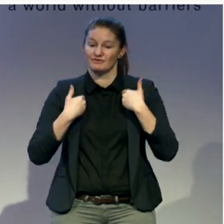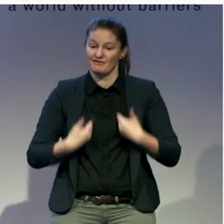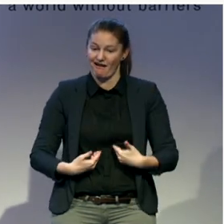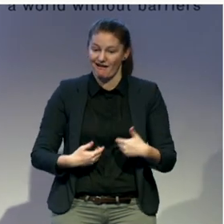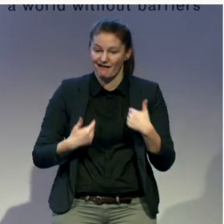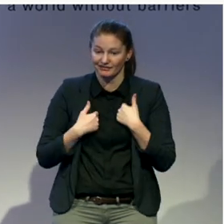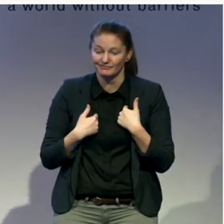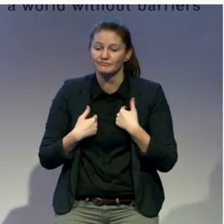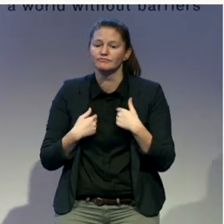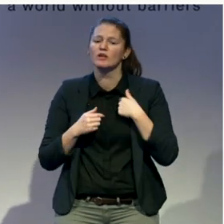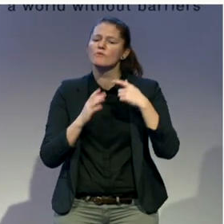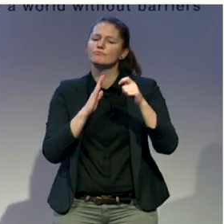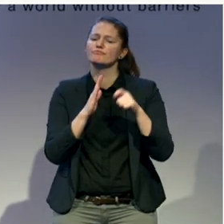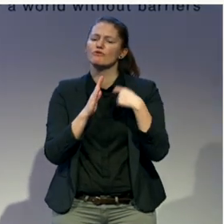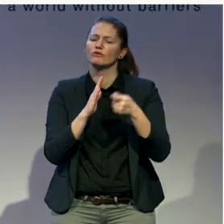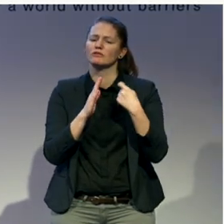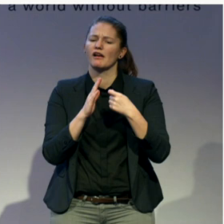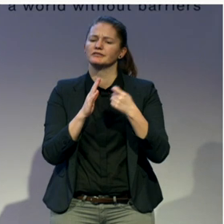project.